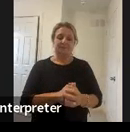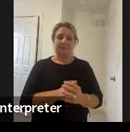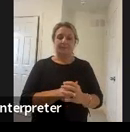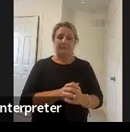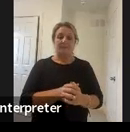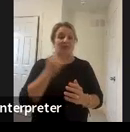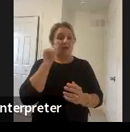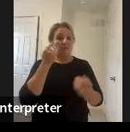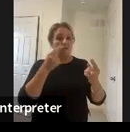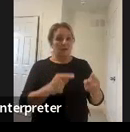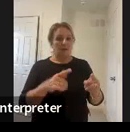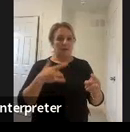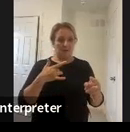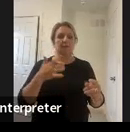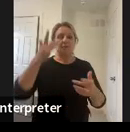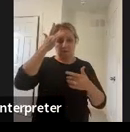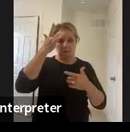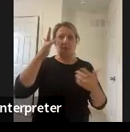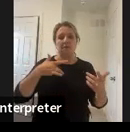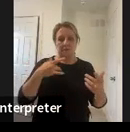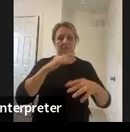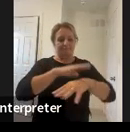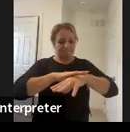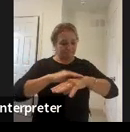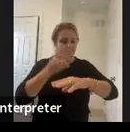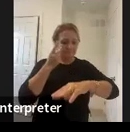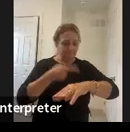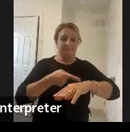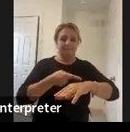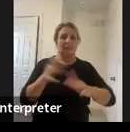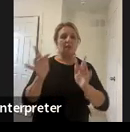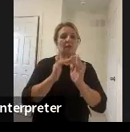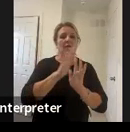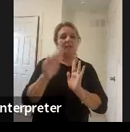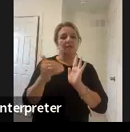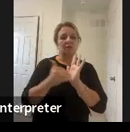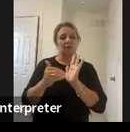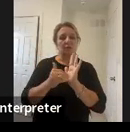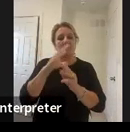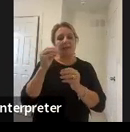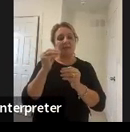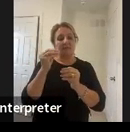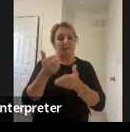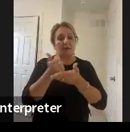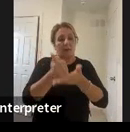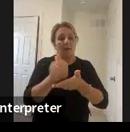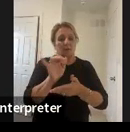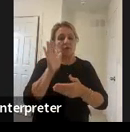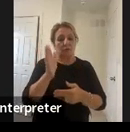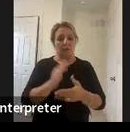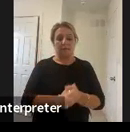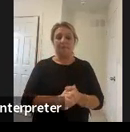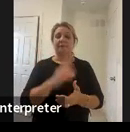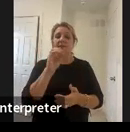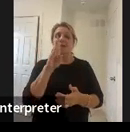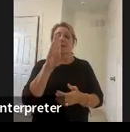develop symptoms, then again, isolate, contact your healthcare provider, and work with us to inform close contacts. And now, Debbie,